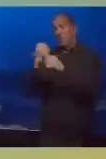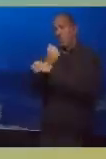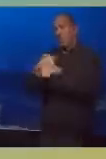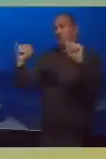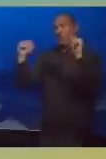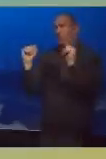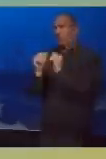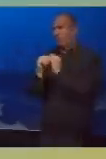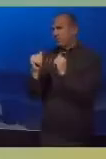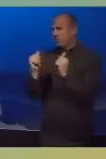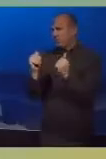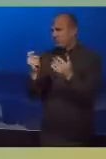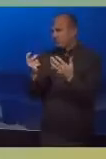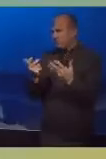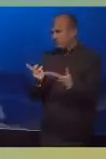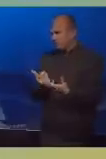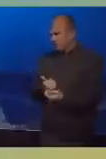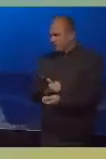with expression.